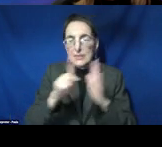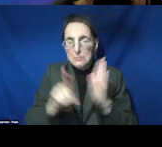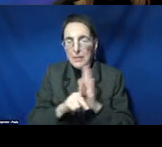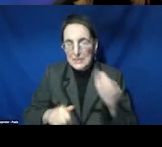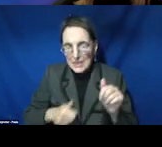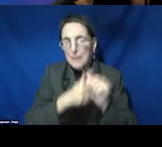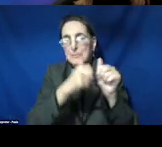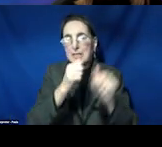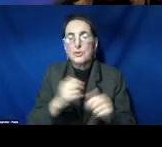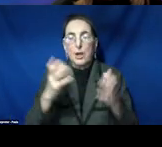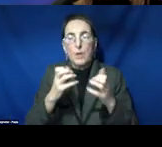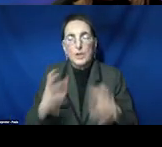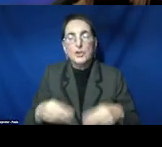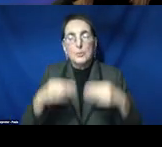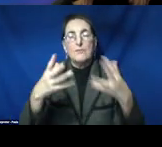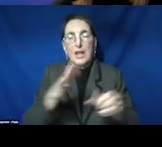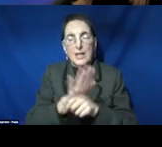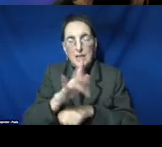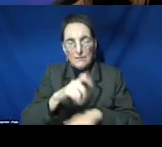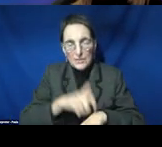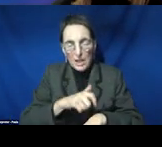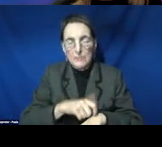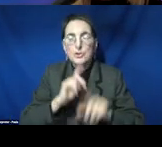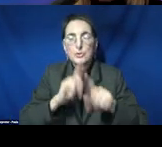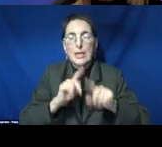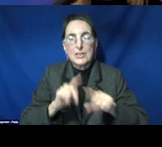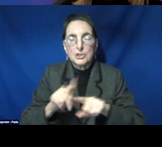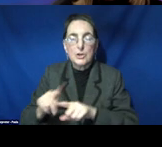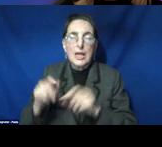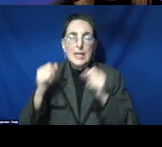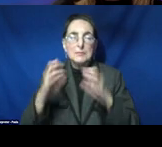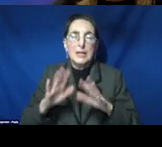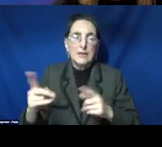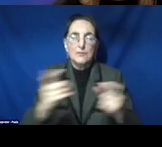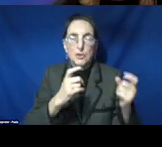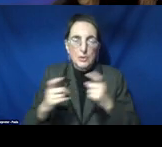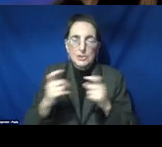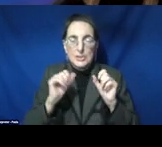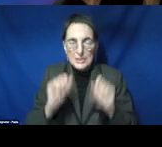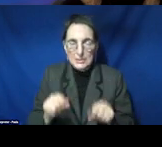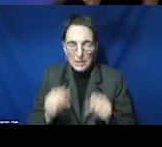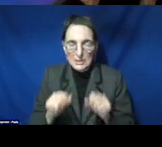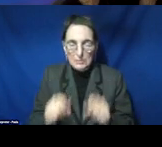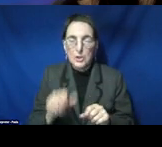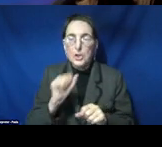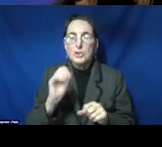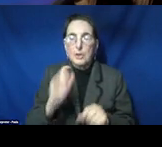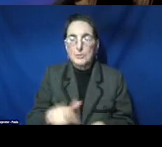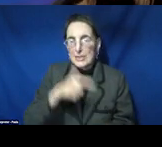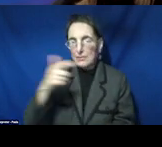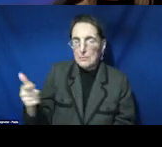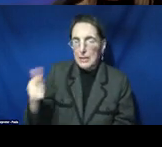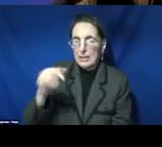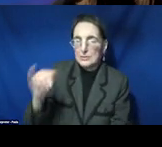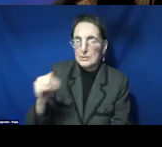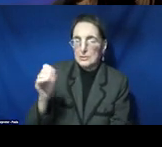I wanted to provide sufficient time to answer as many of your questions as possible. So I'm going to turn it back to Jeremy now